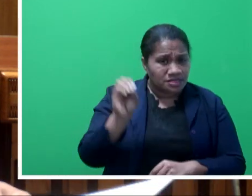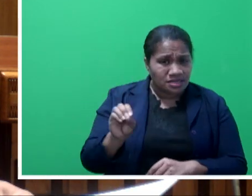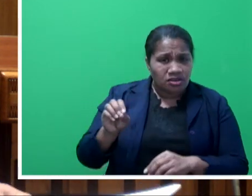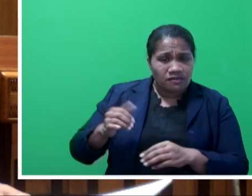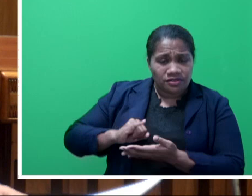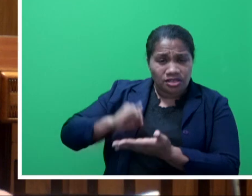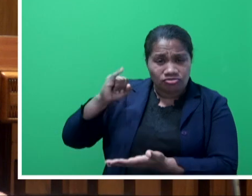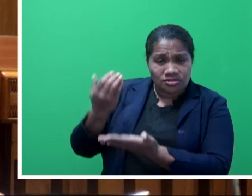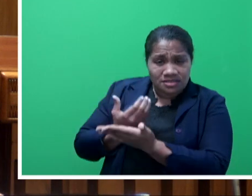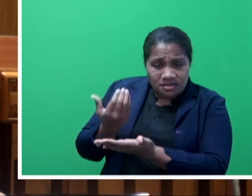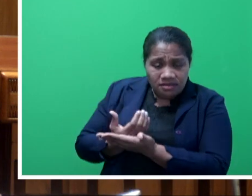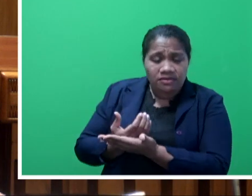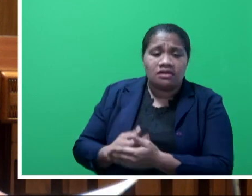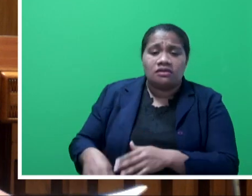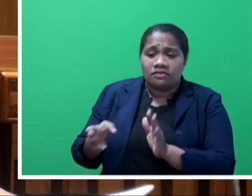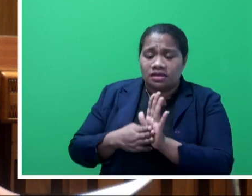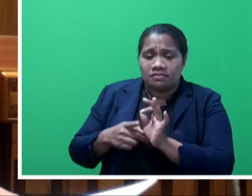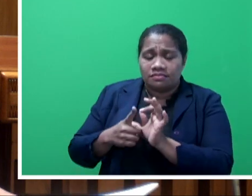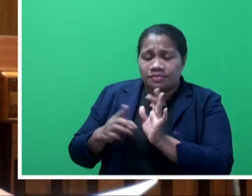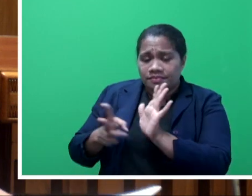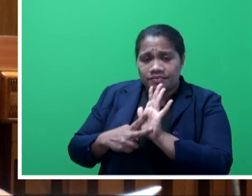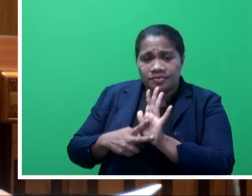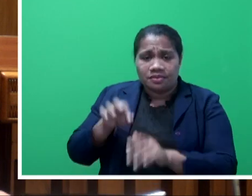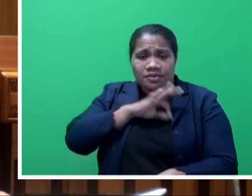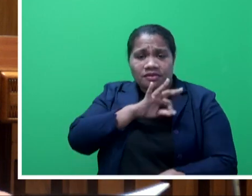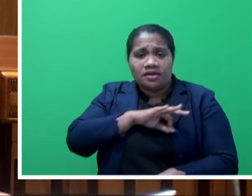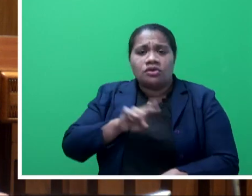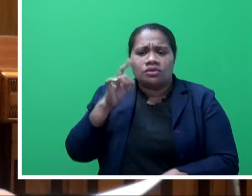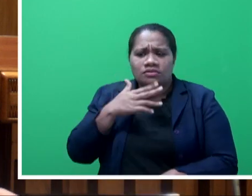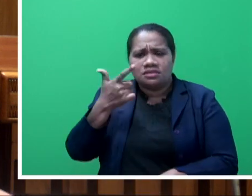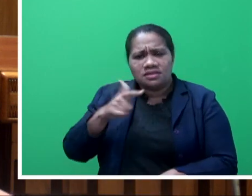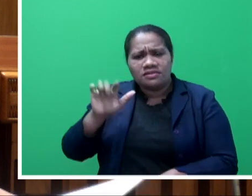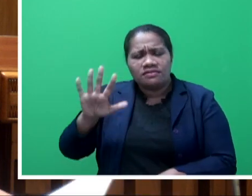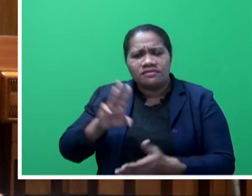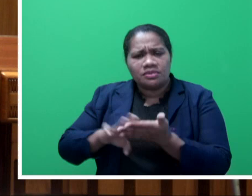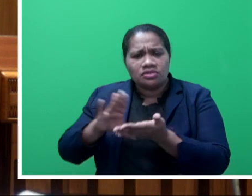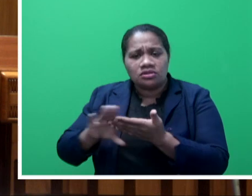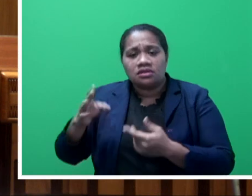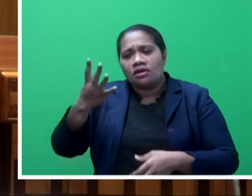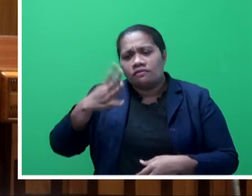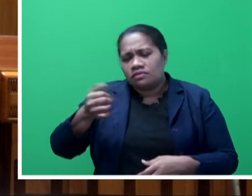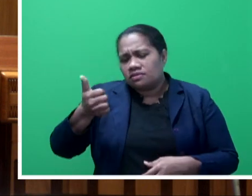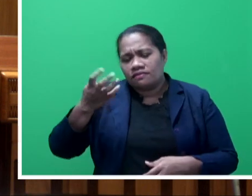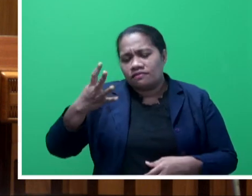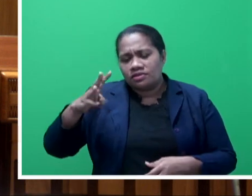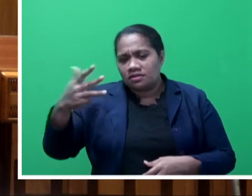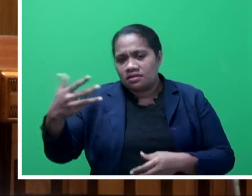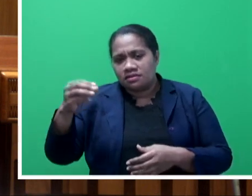implied NPV benefit of $175 million on total loans of $649 million. That is